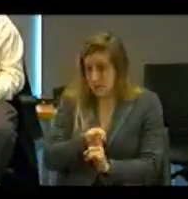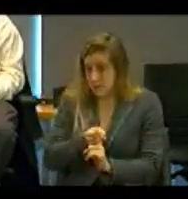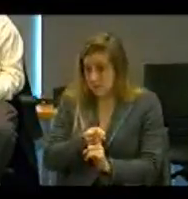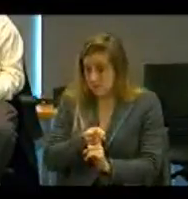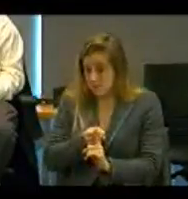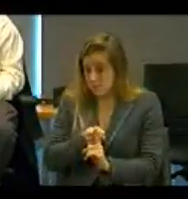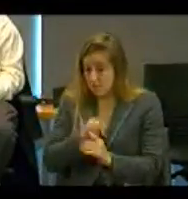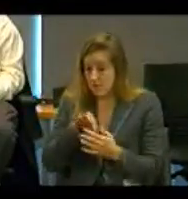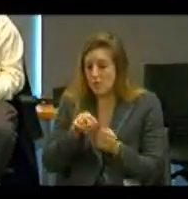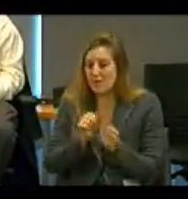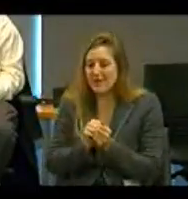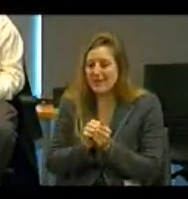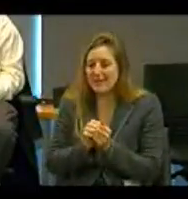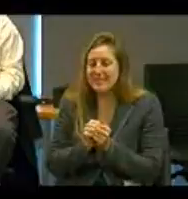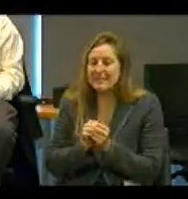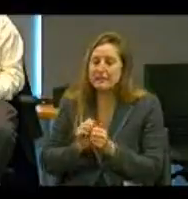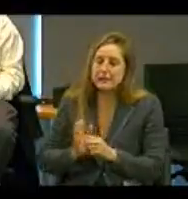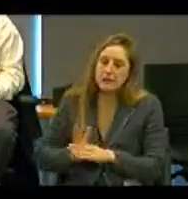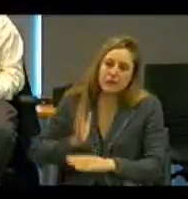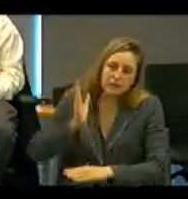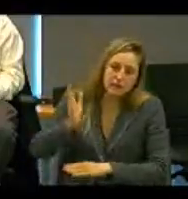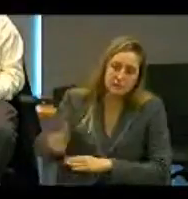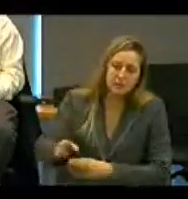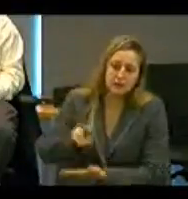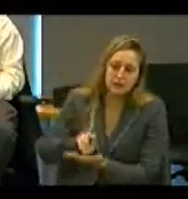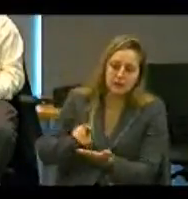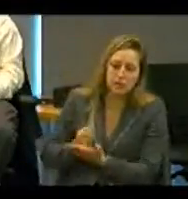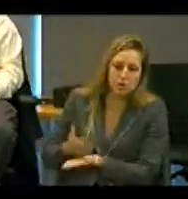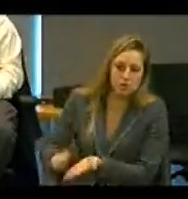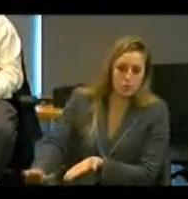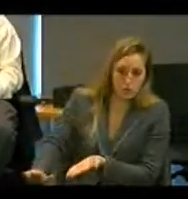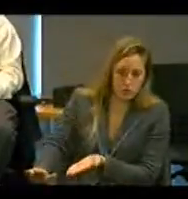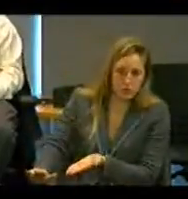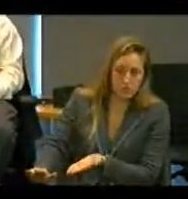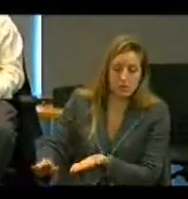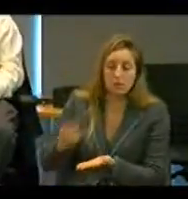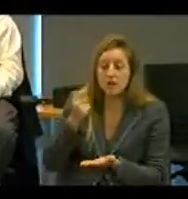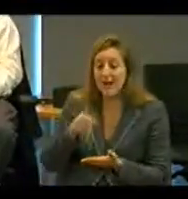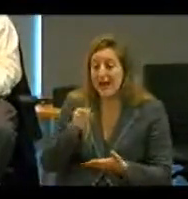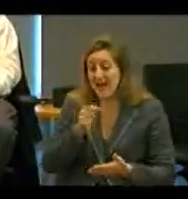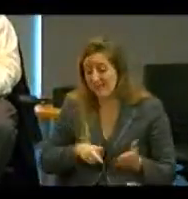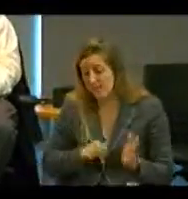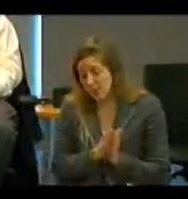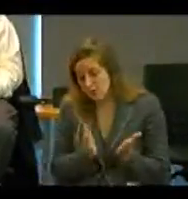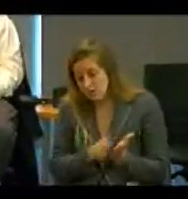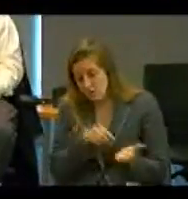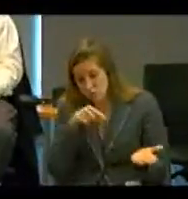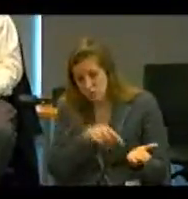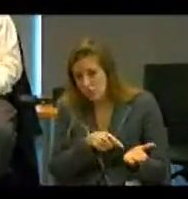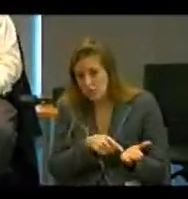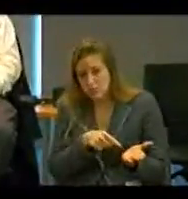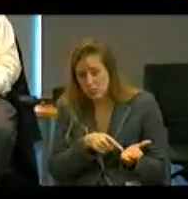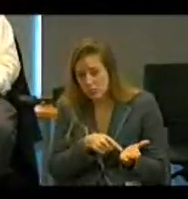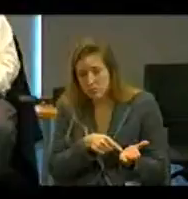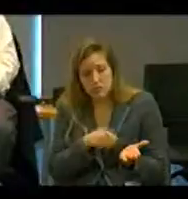of excessive disciplinary exclusion. But half the book is dedicated towards a range of